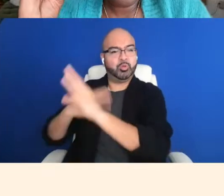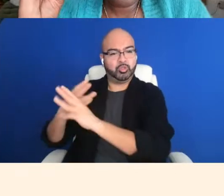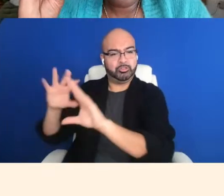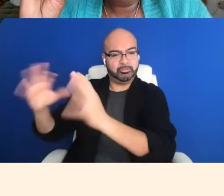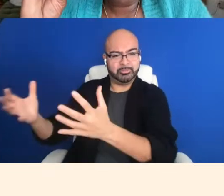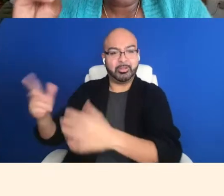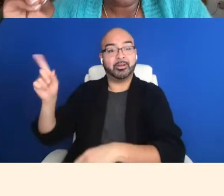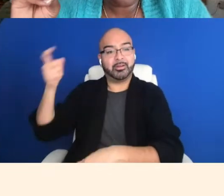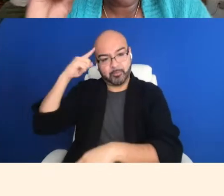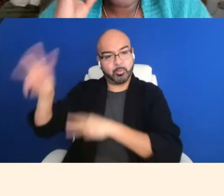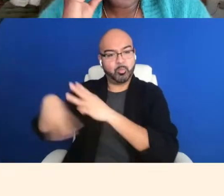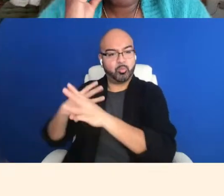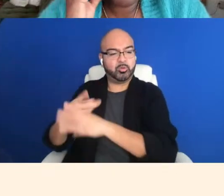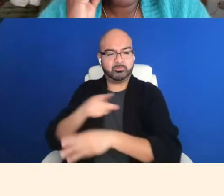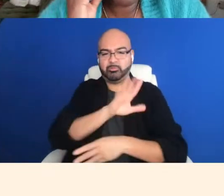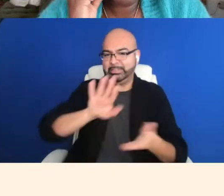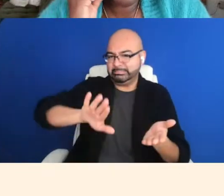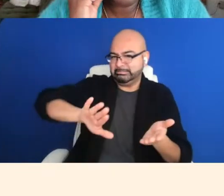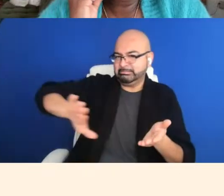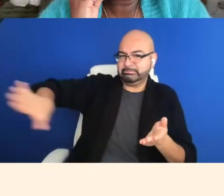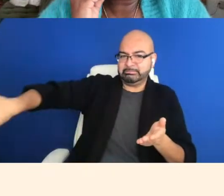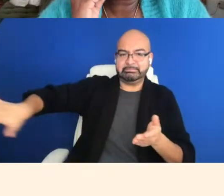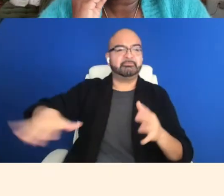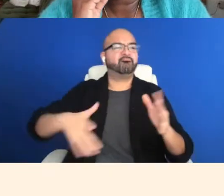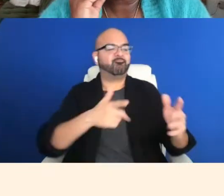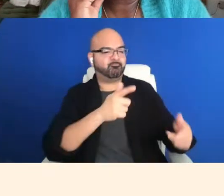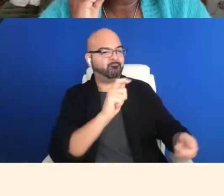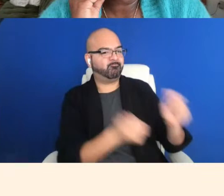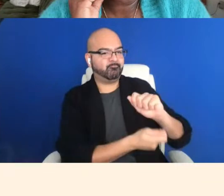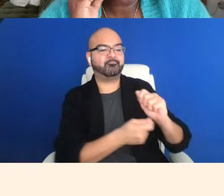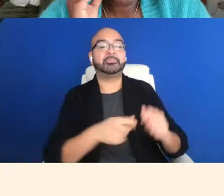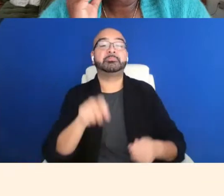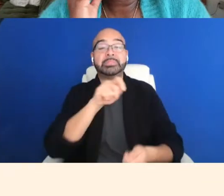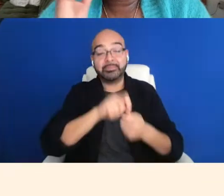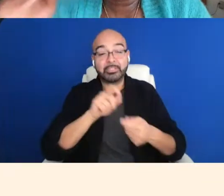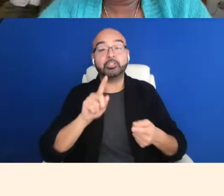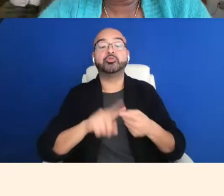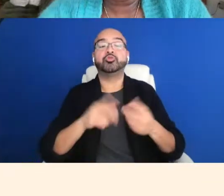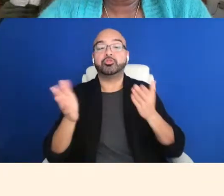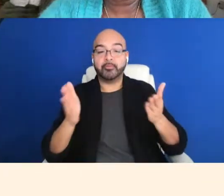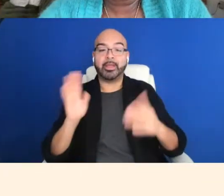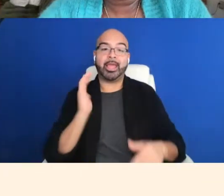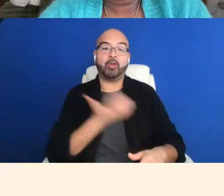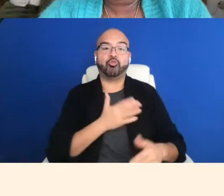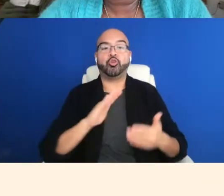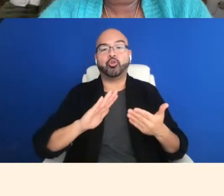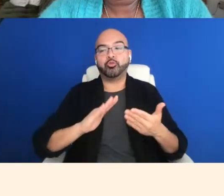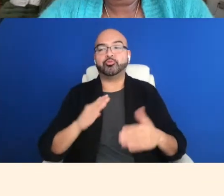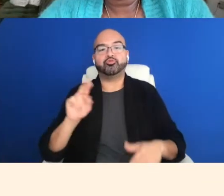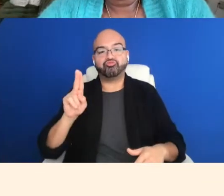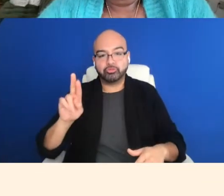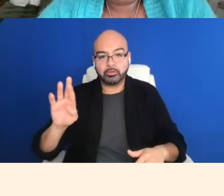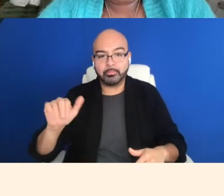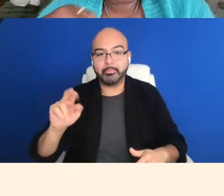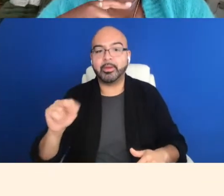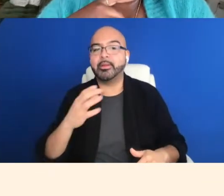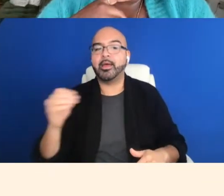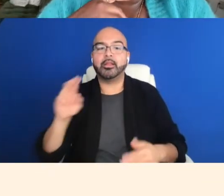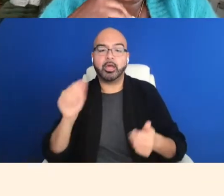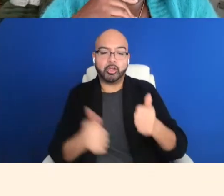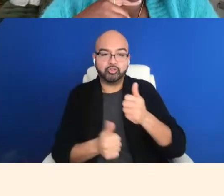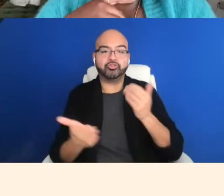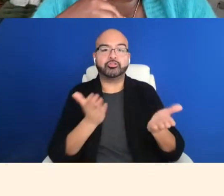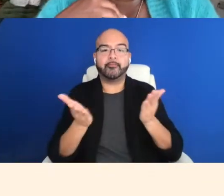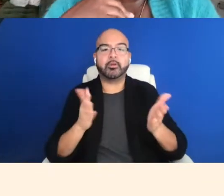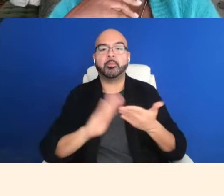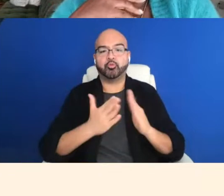government structure right now, particularly in service to our urban and underserved communities. So there's lots of